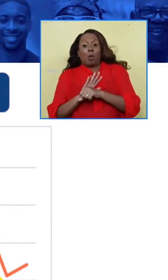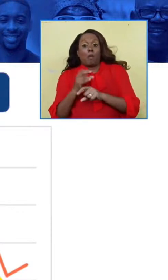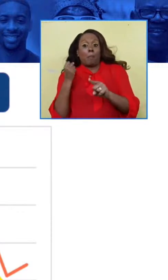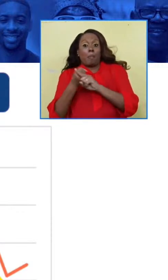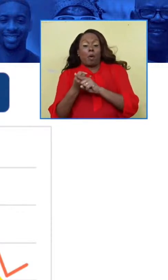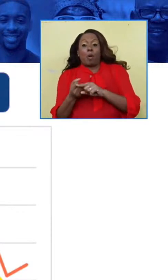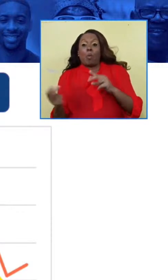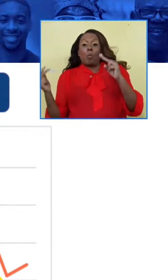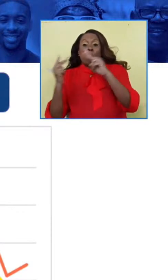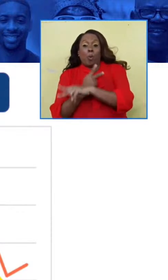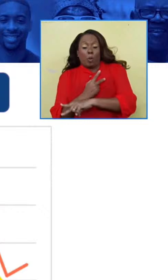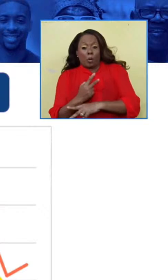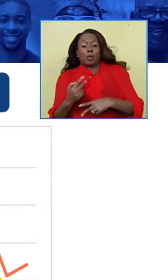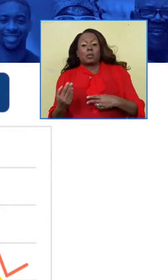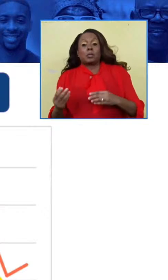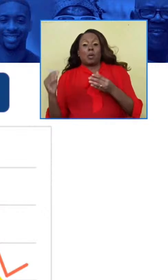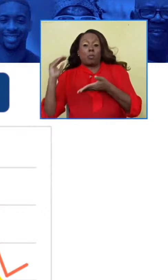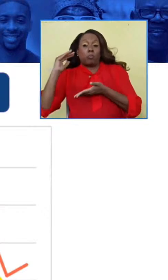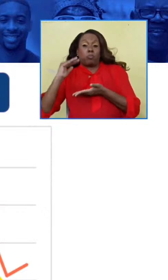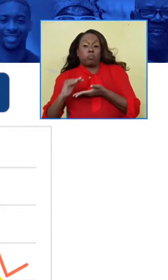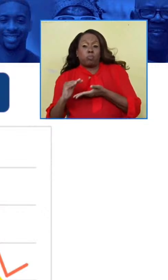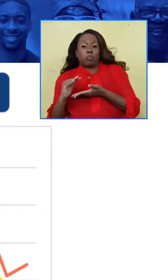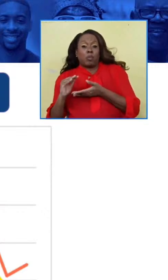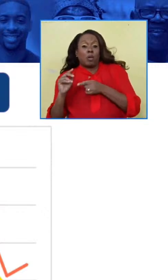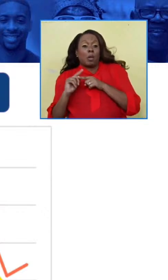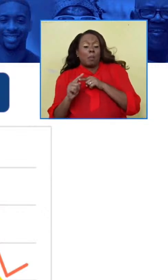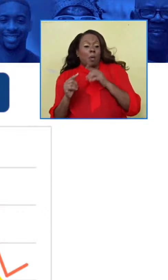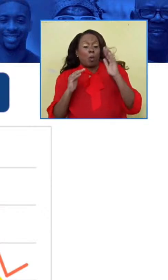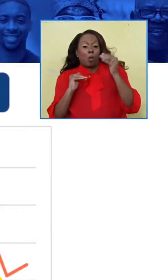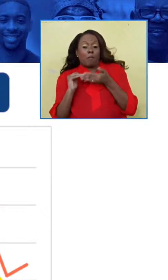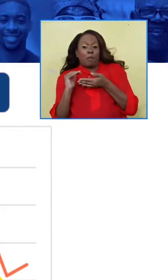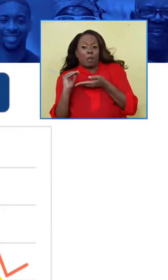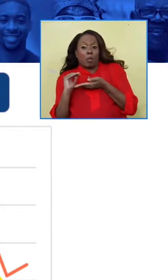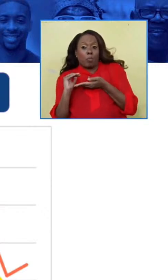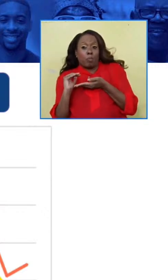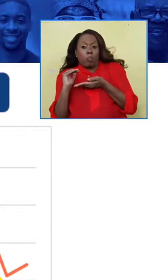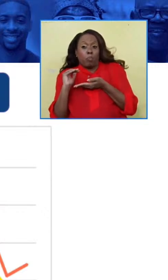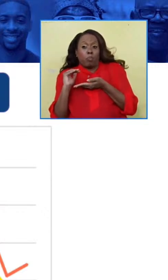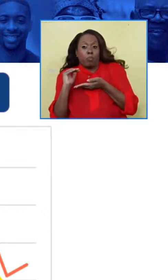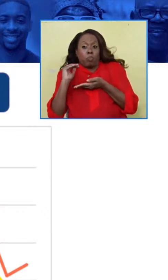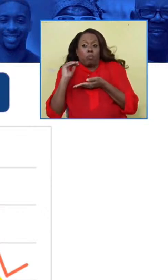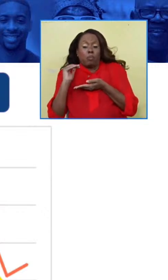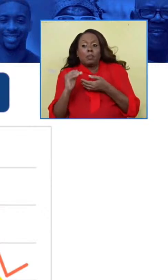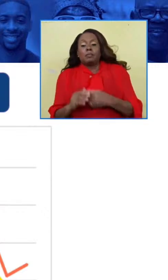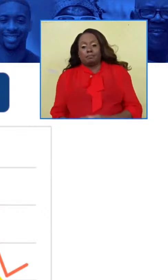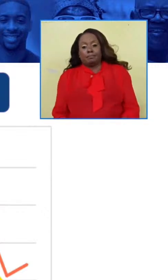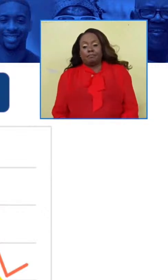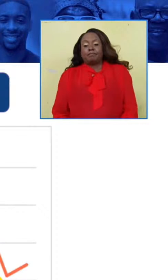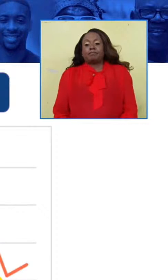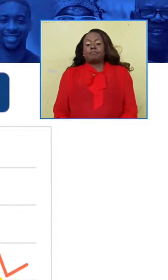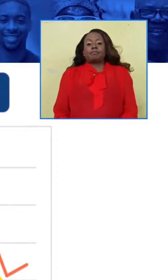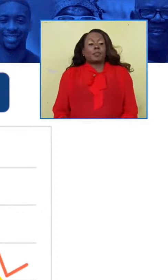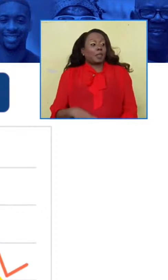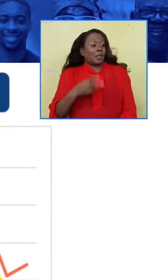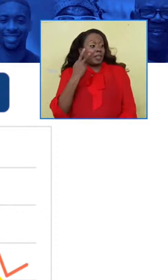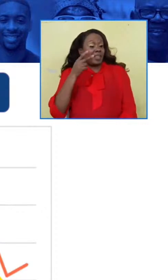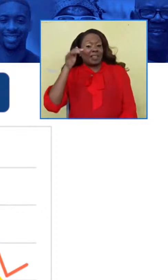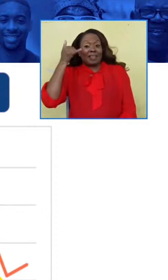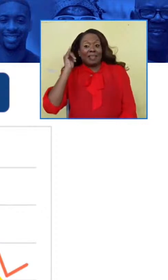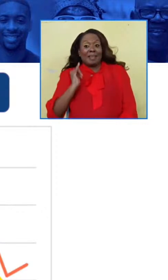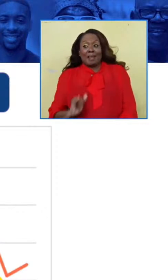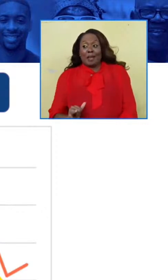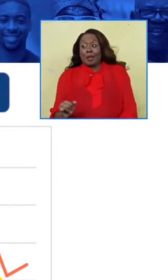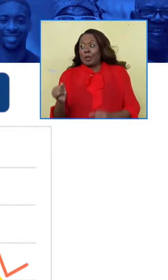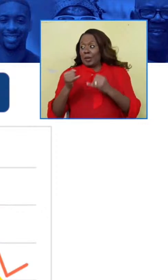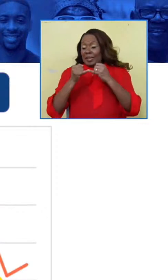in 2019, and lower today, but coming back up with the recovery. On the NIS side, which is a yellow line, the